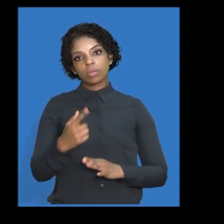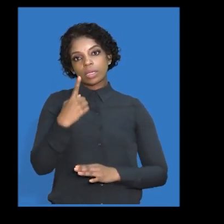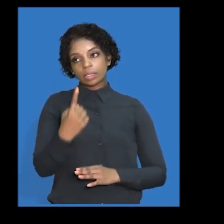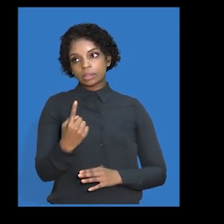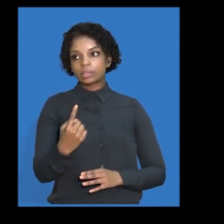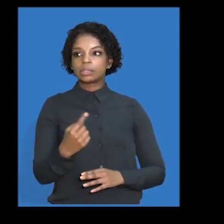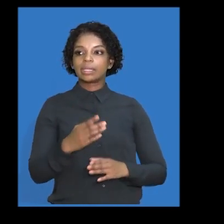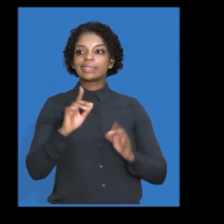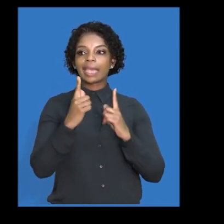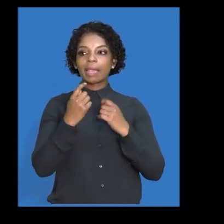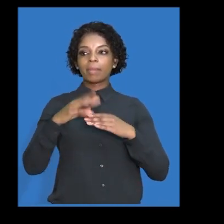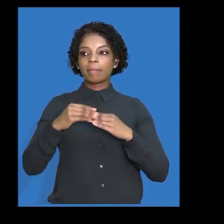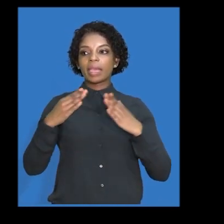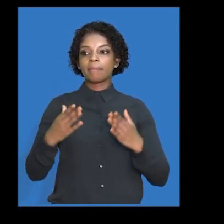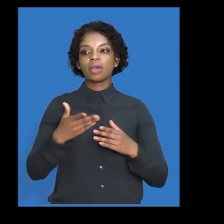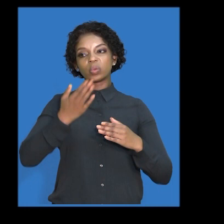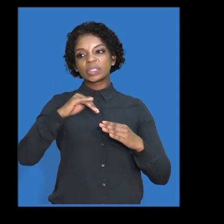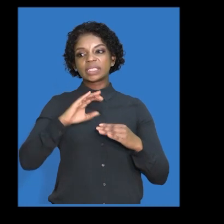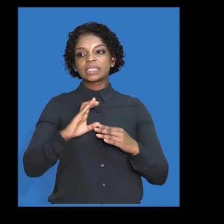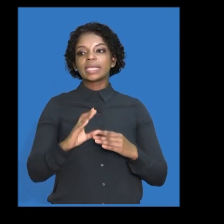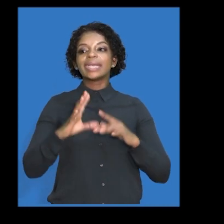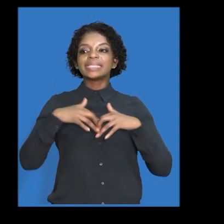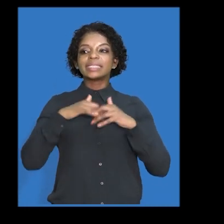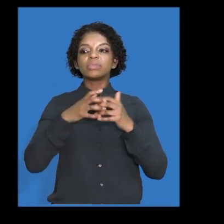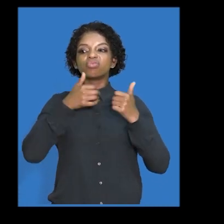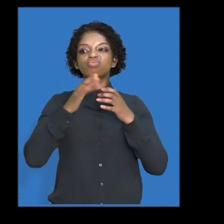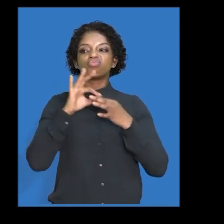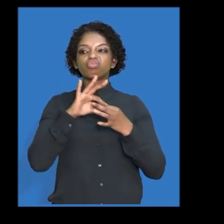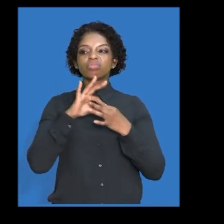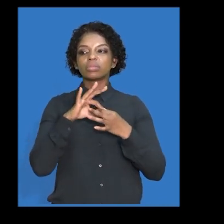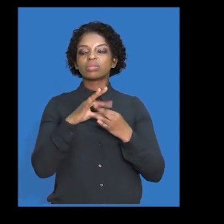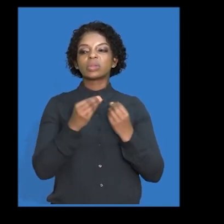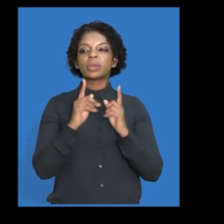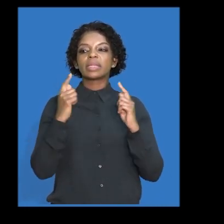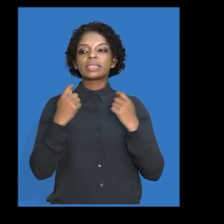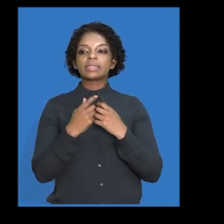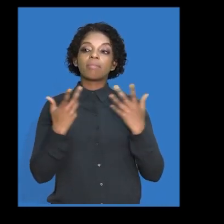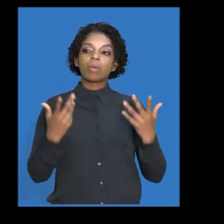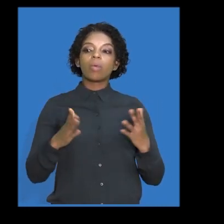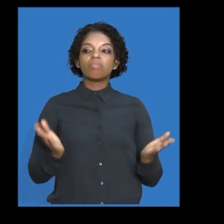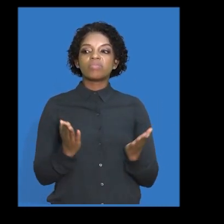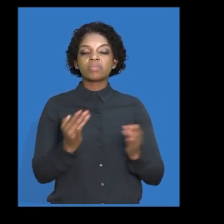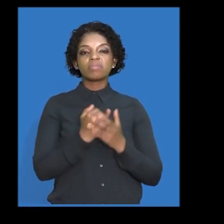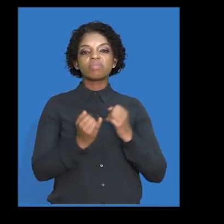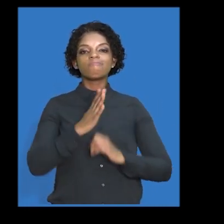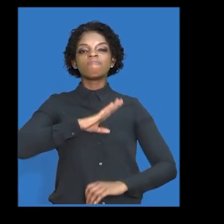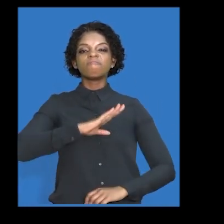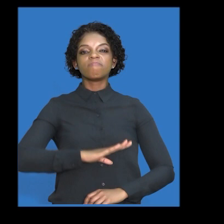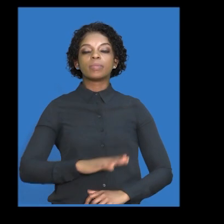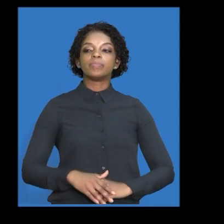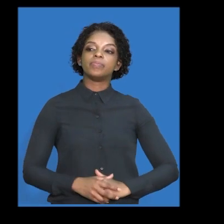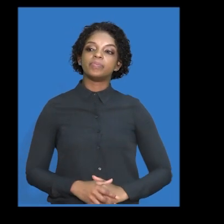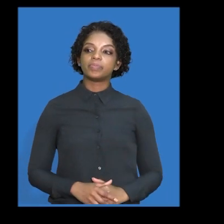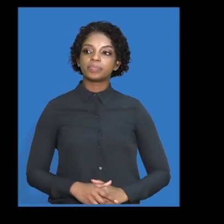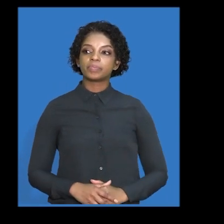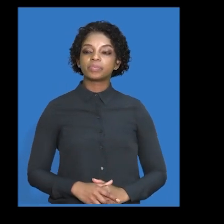C, establish good relationships with teams and promotes individual satisfaction. So it seems that